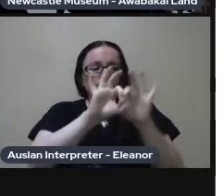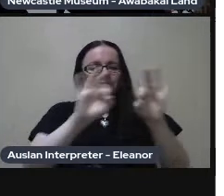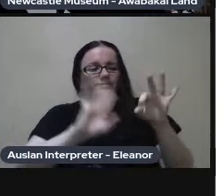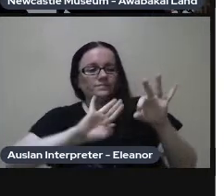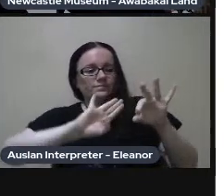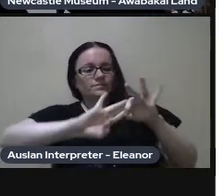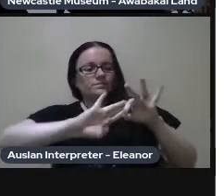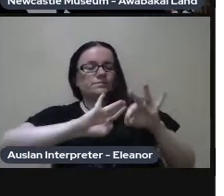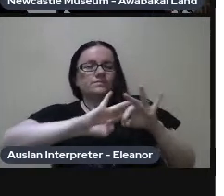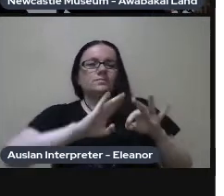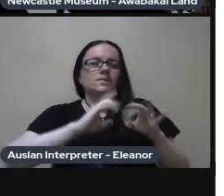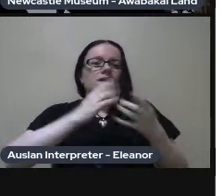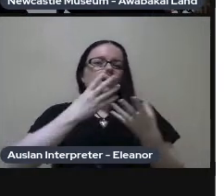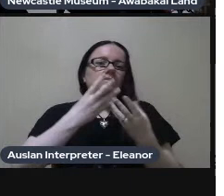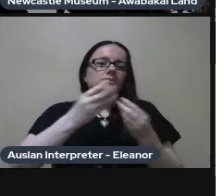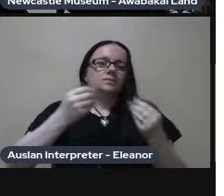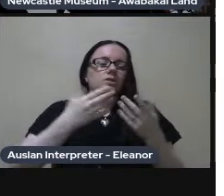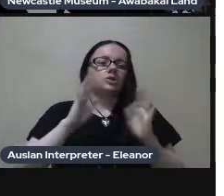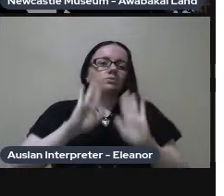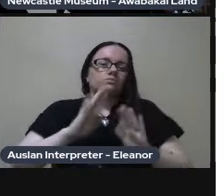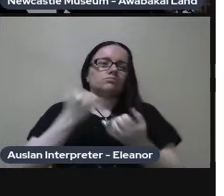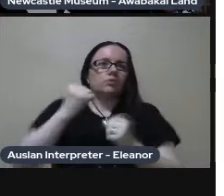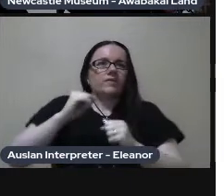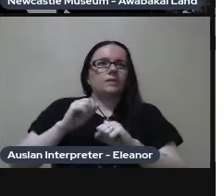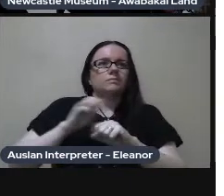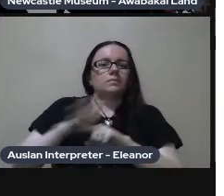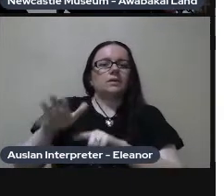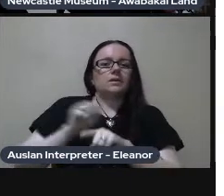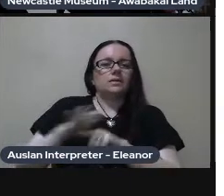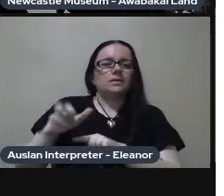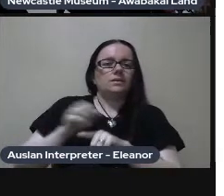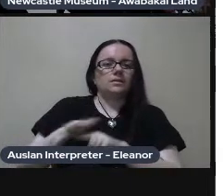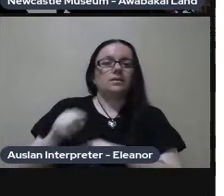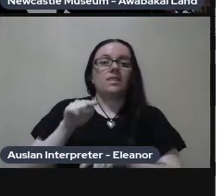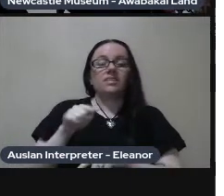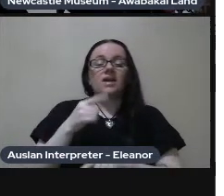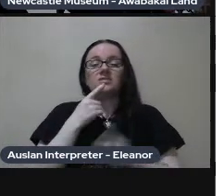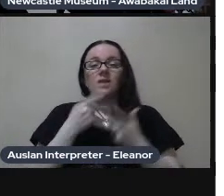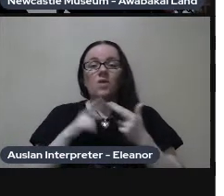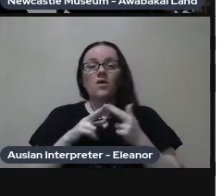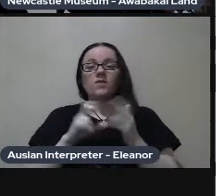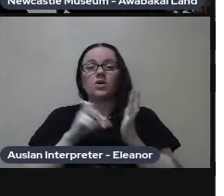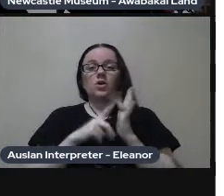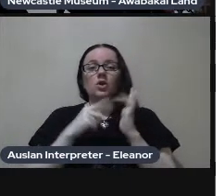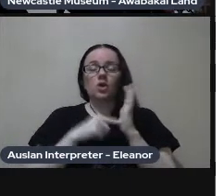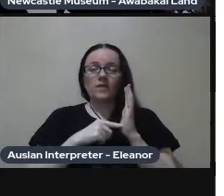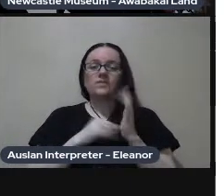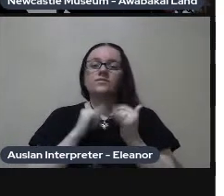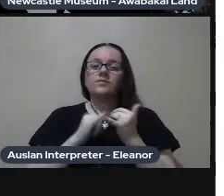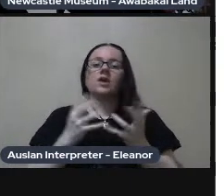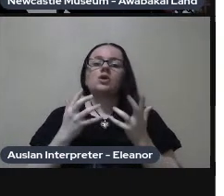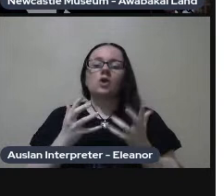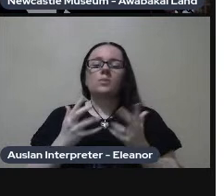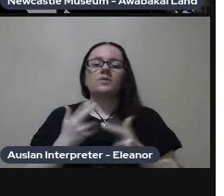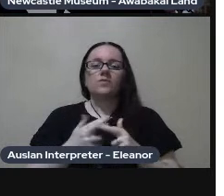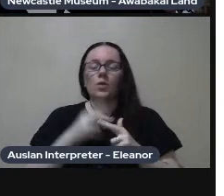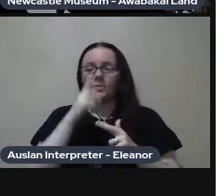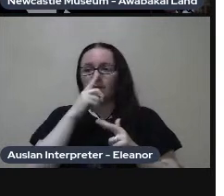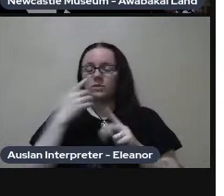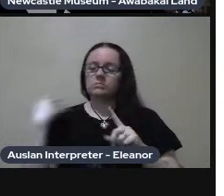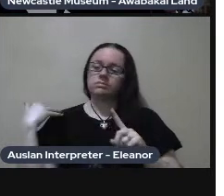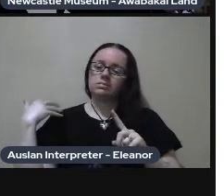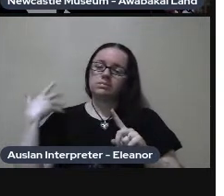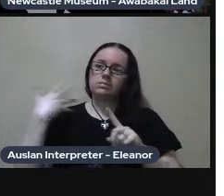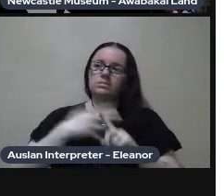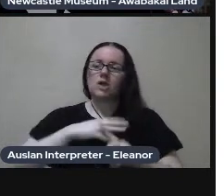heal it and stop any bleeding. Those types of clots are more common in people that have really high blood pressure over a long period of time,